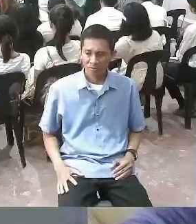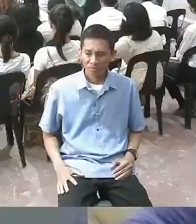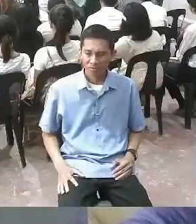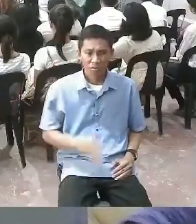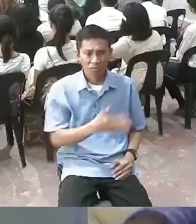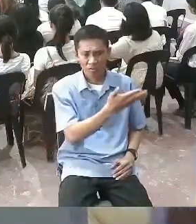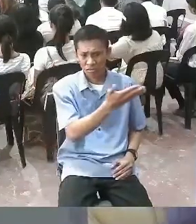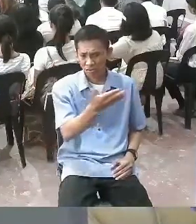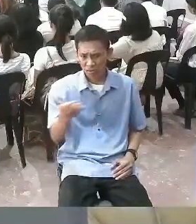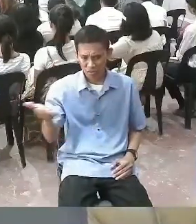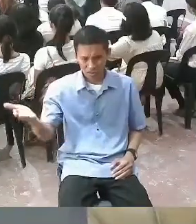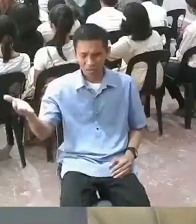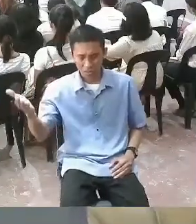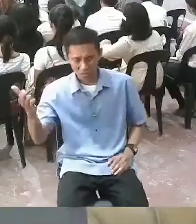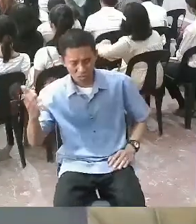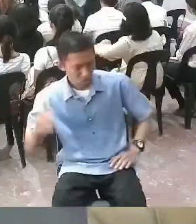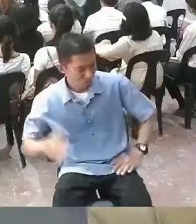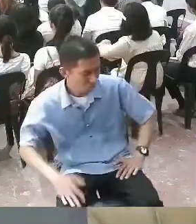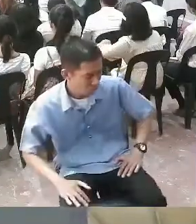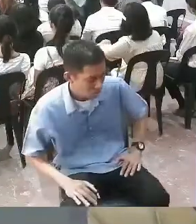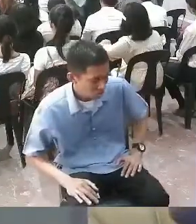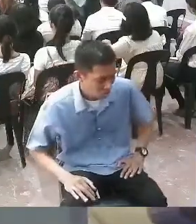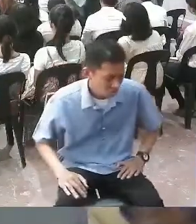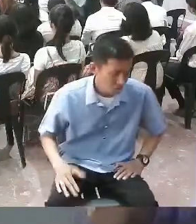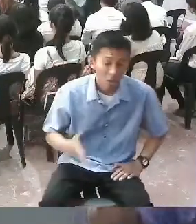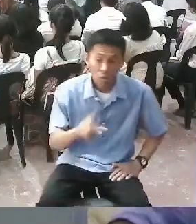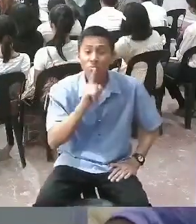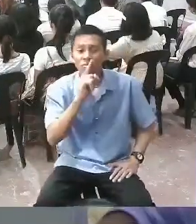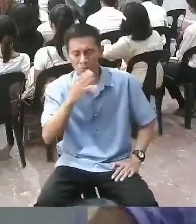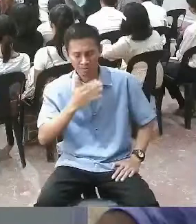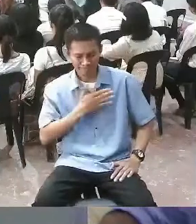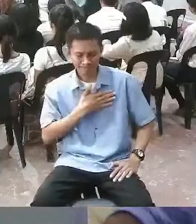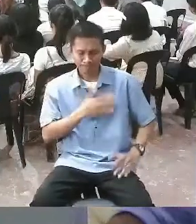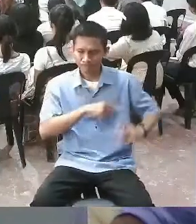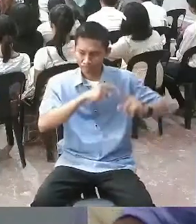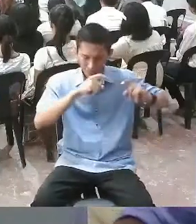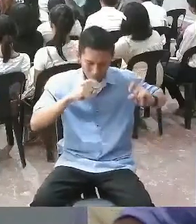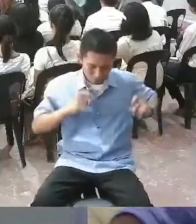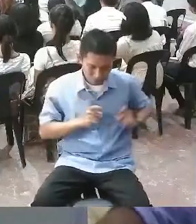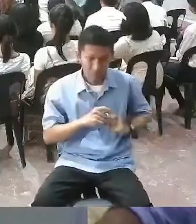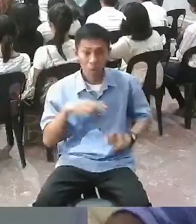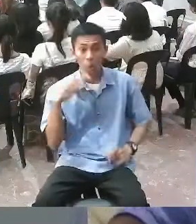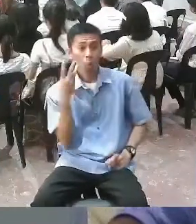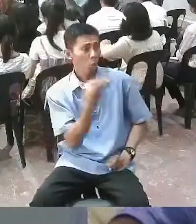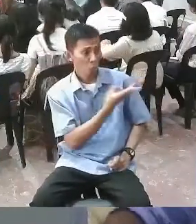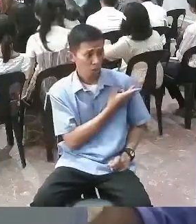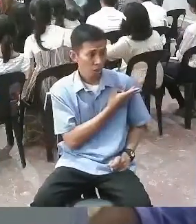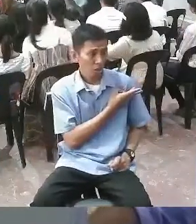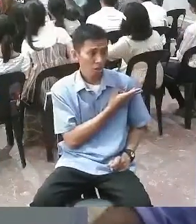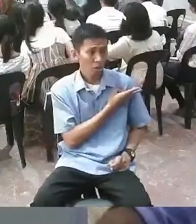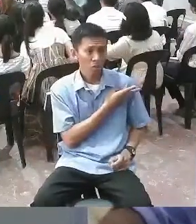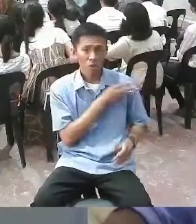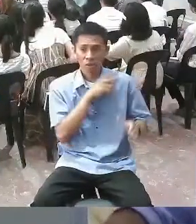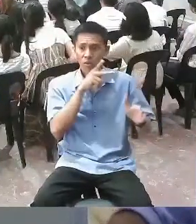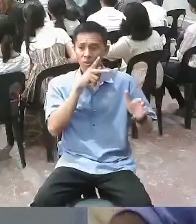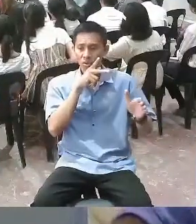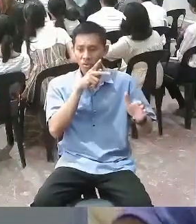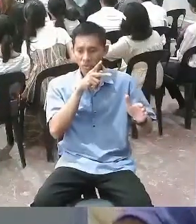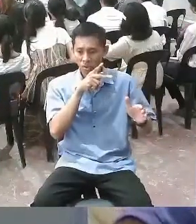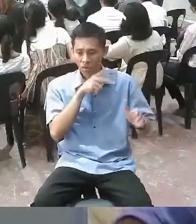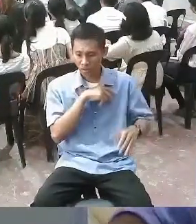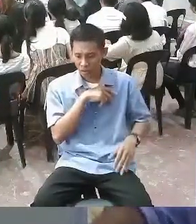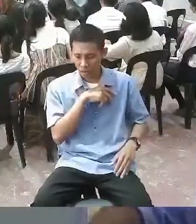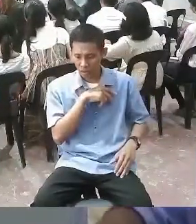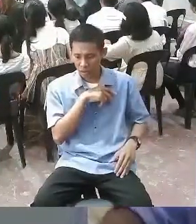Your sin and my sin, we killed the Son